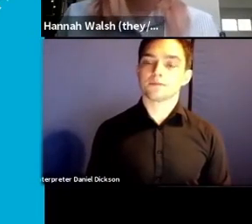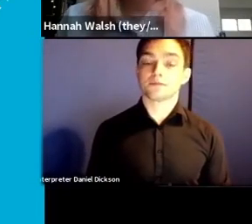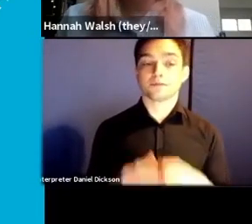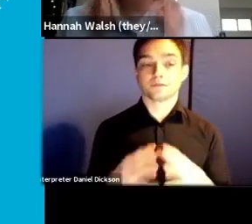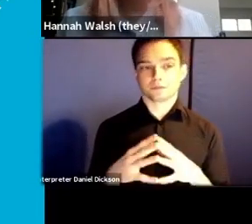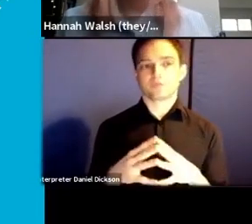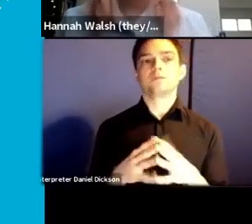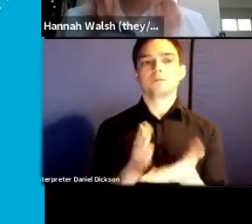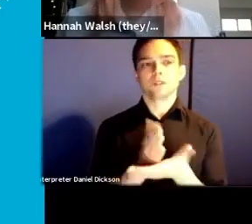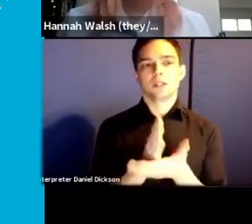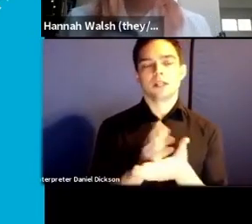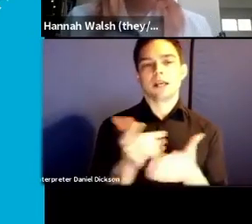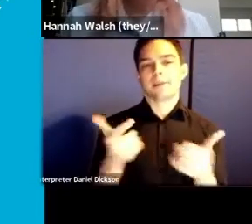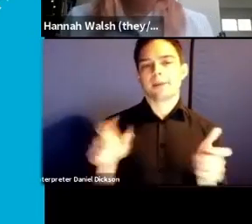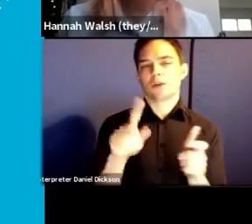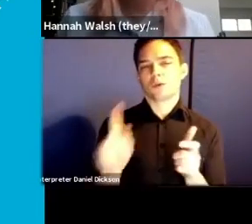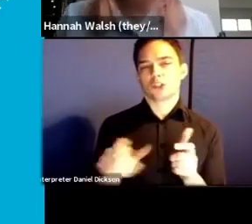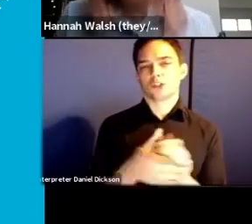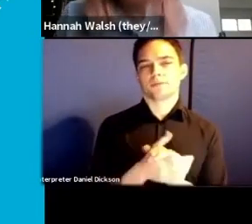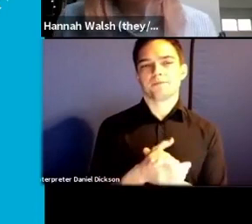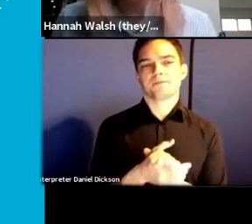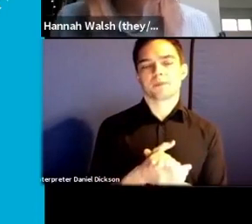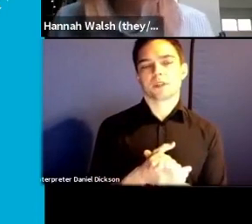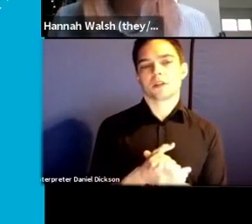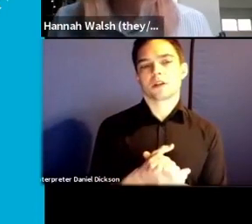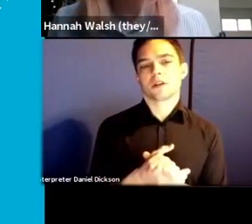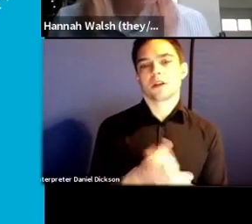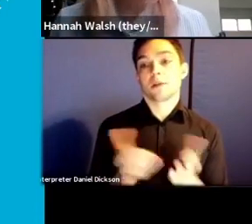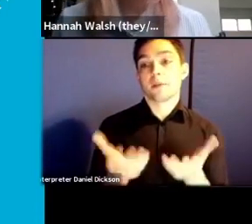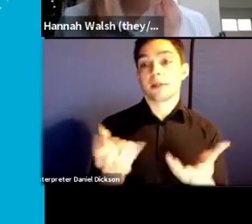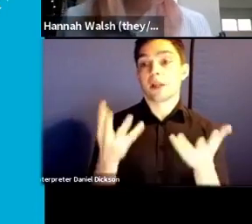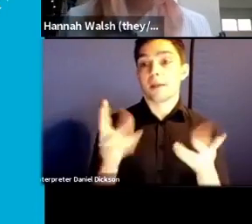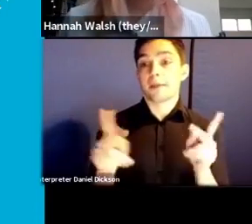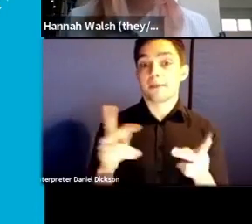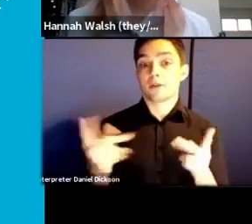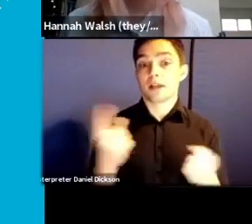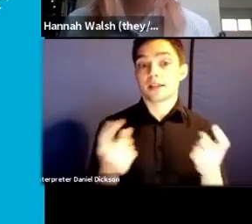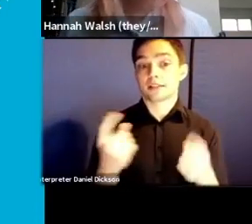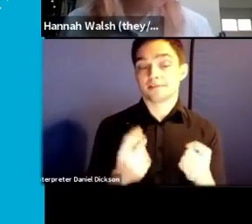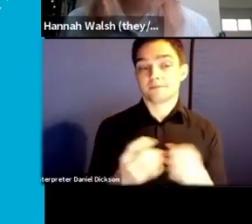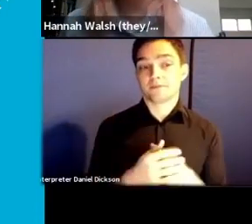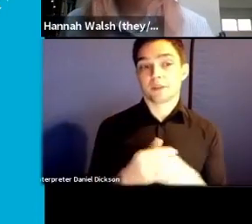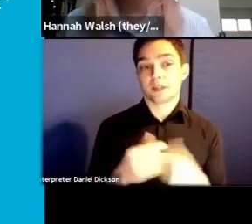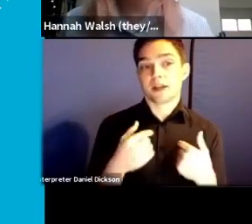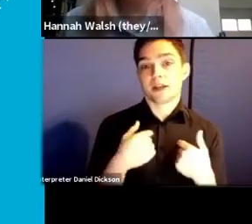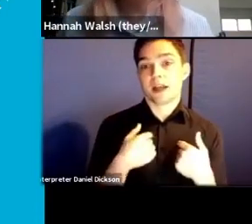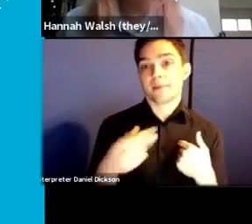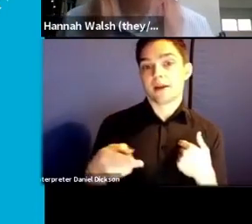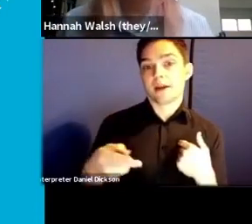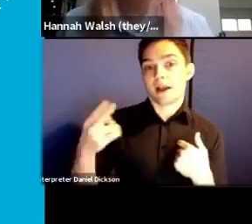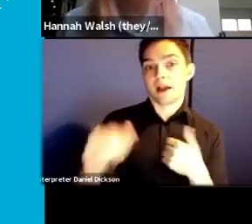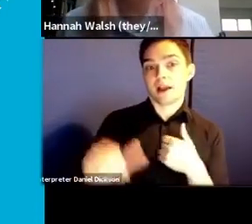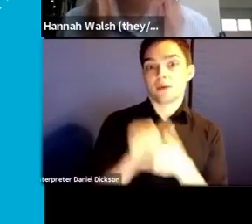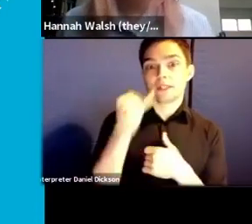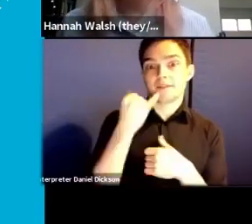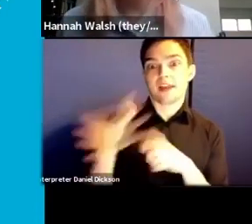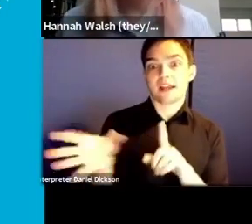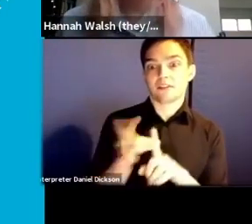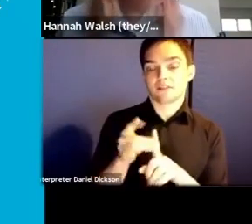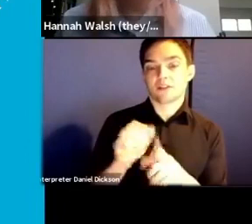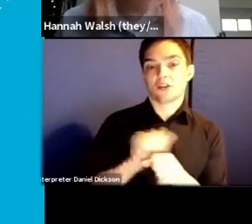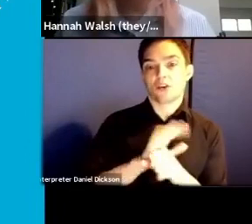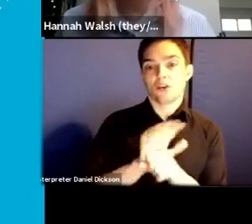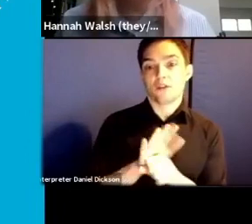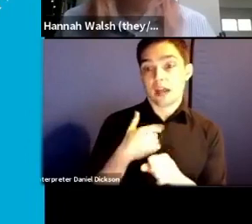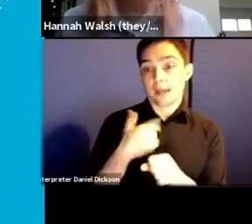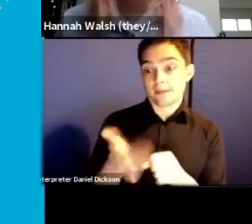Okay, so a big question here that maybe a lot of people are asking is, I'm high risk if I contract COVID. Am I